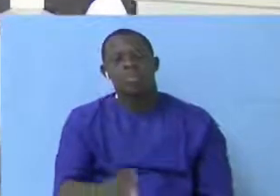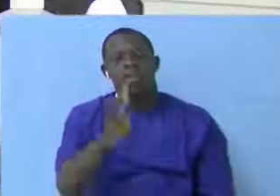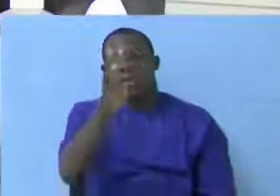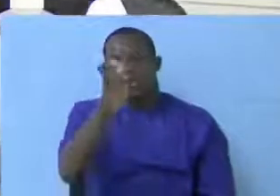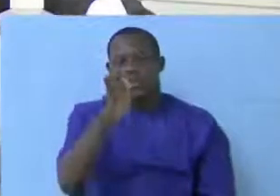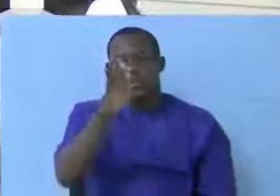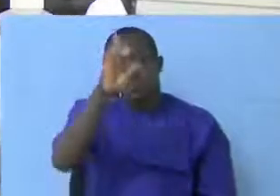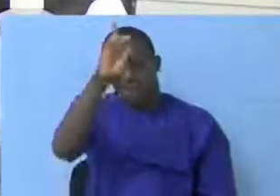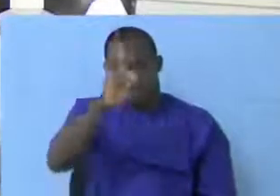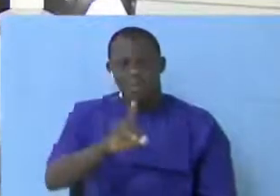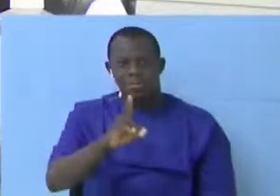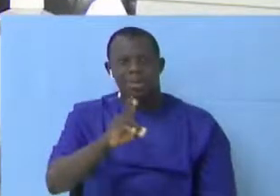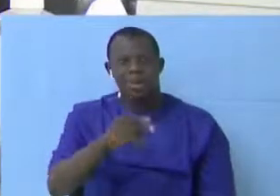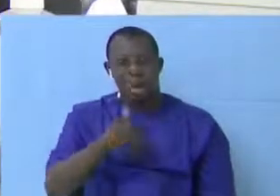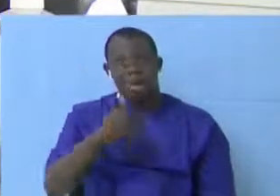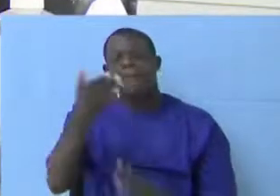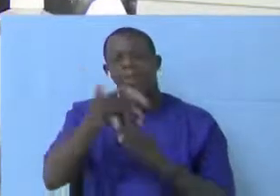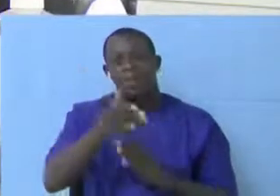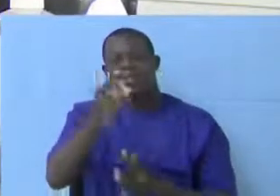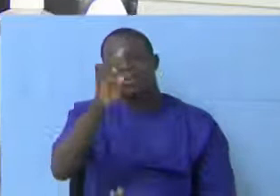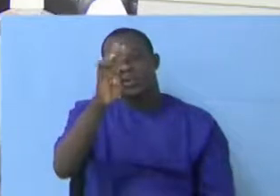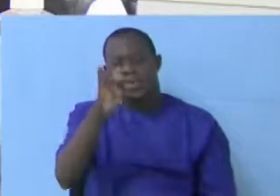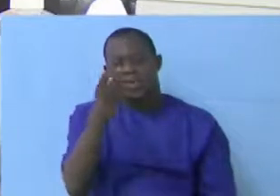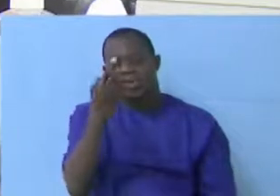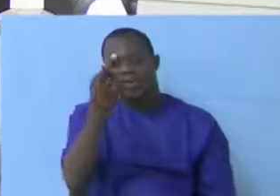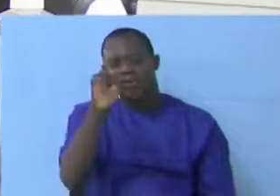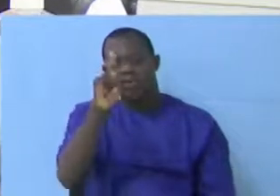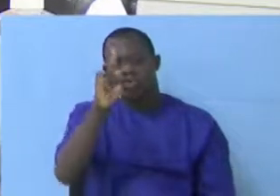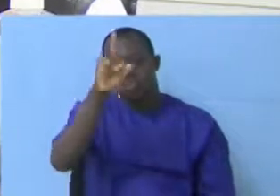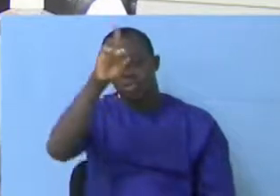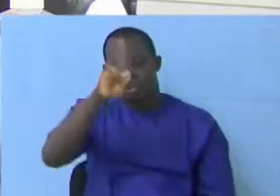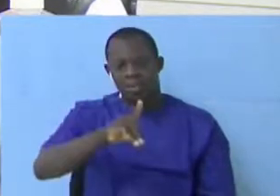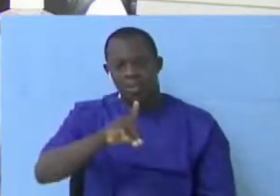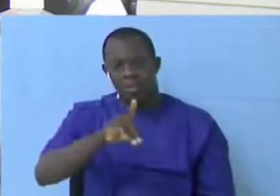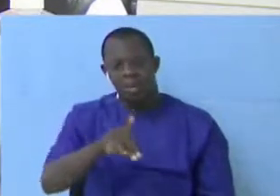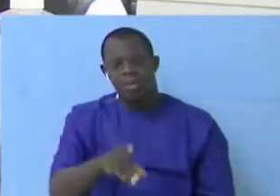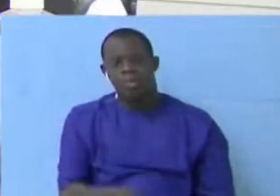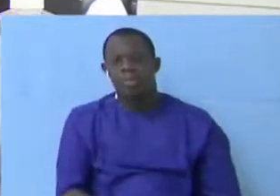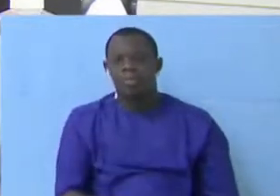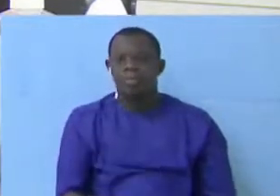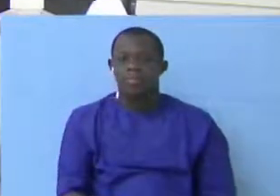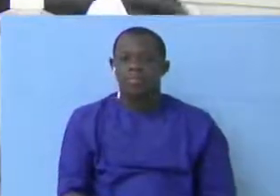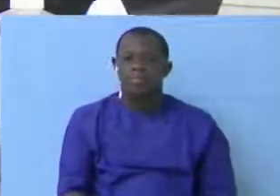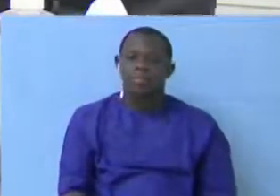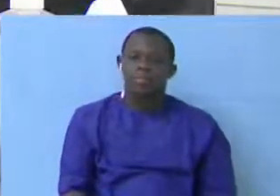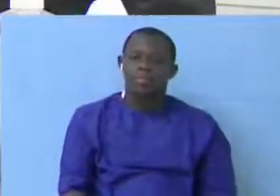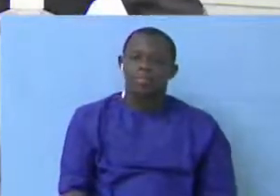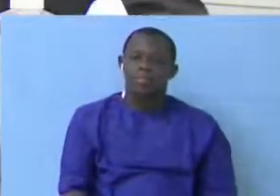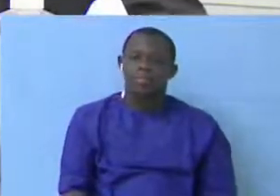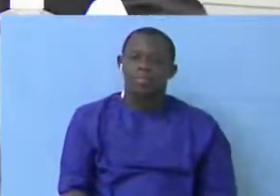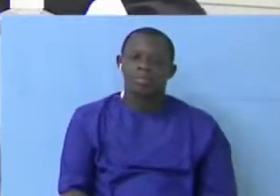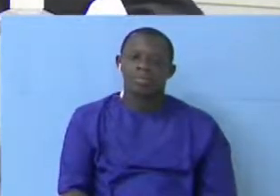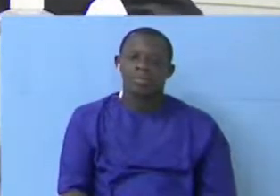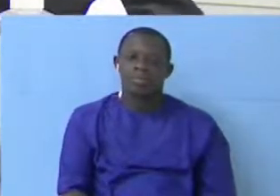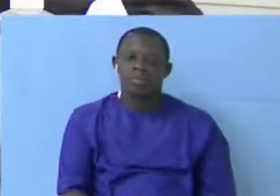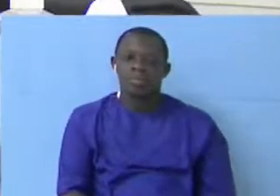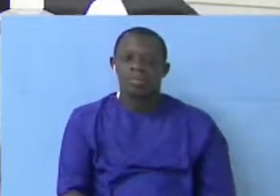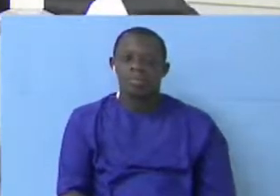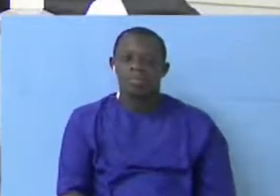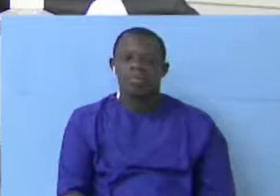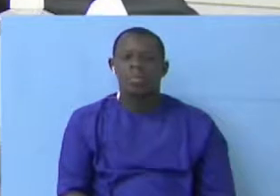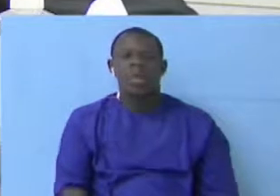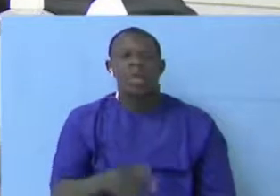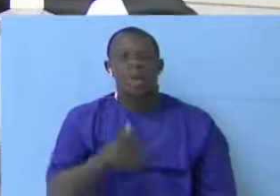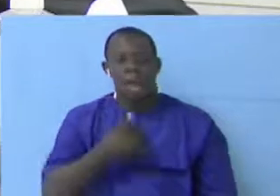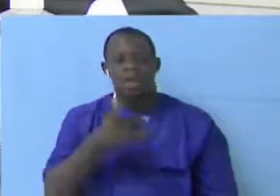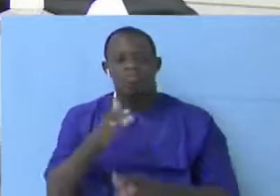I believe 31st December. Later December Carotil Tansaba, while December Carotil Tansaba in killing. I was going